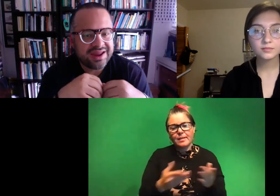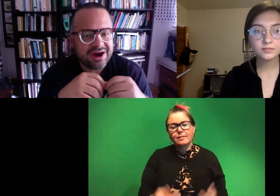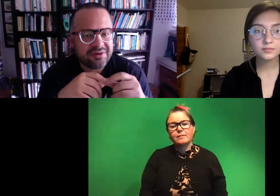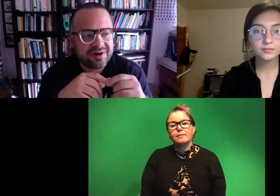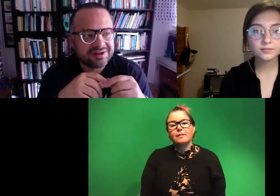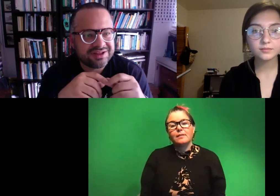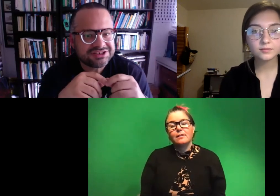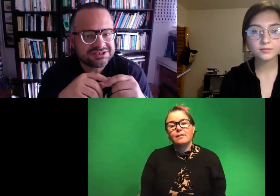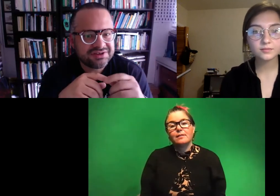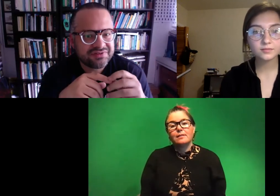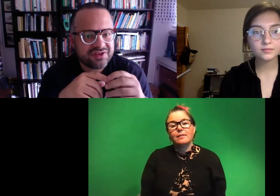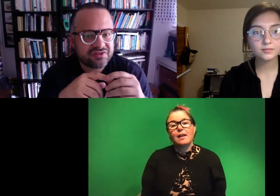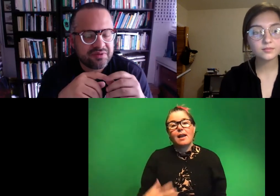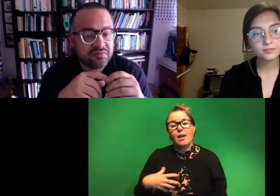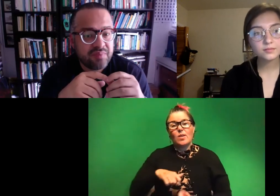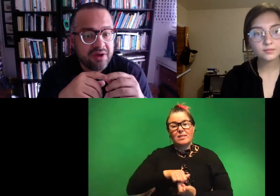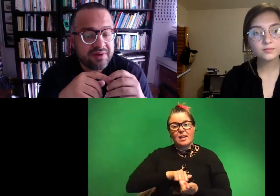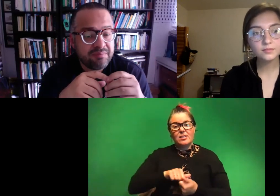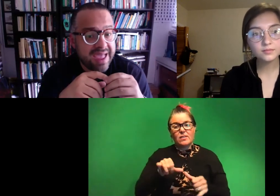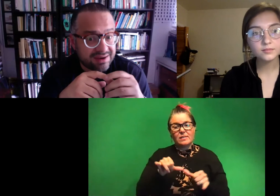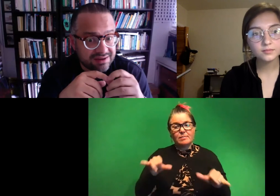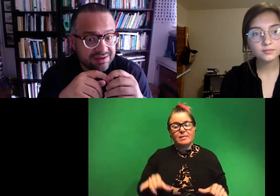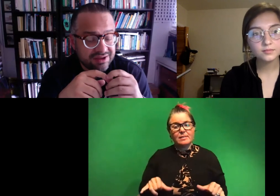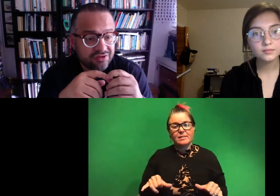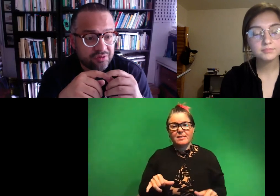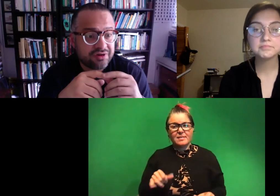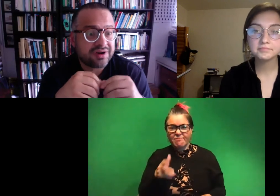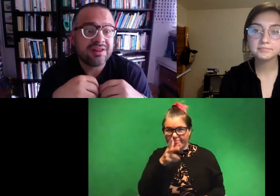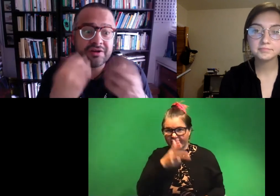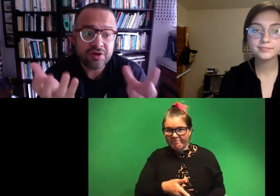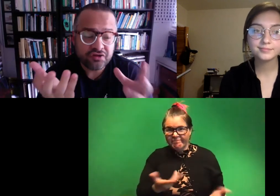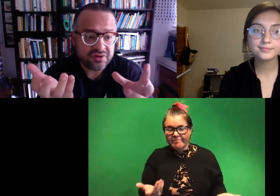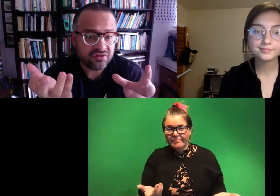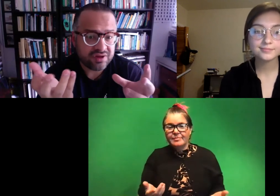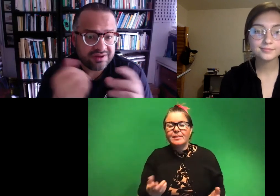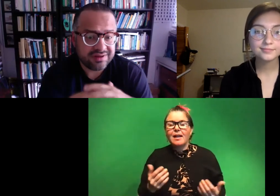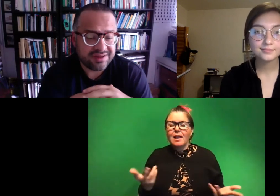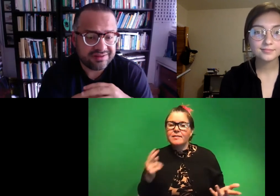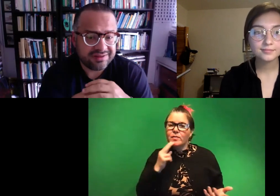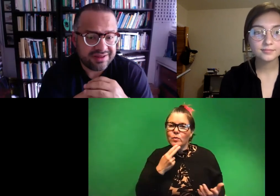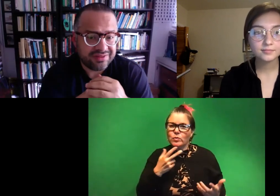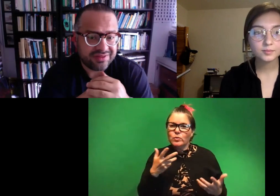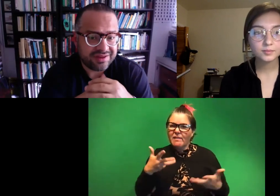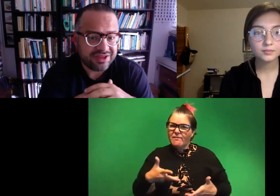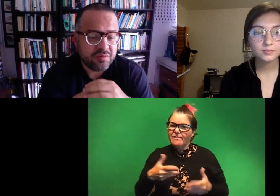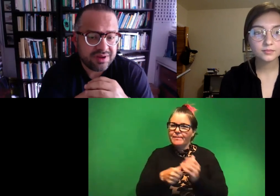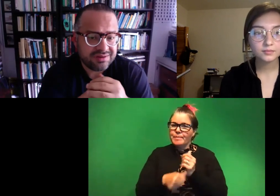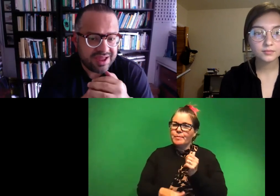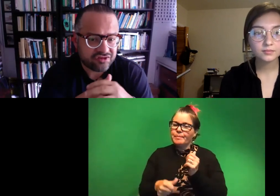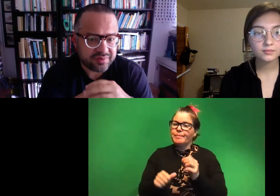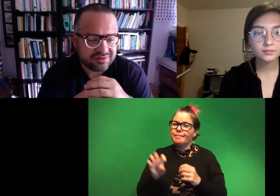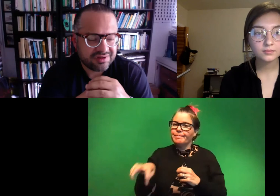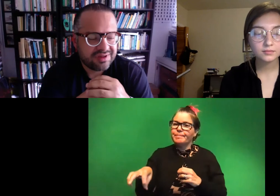and our digestive system is very bad. So there are a lot of nutrients in